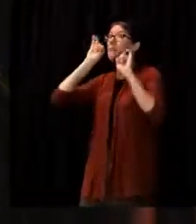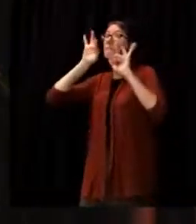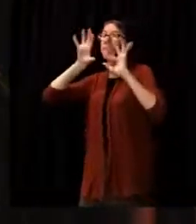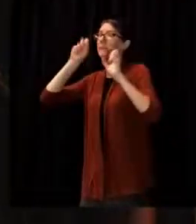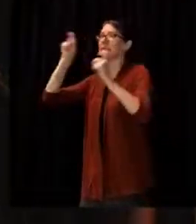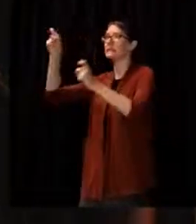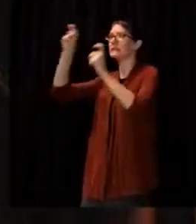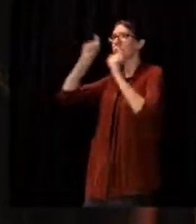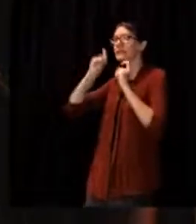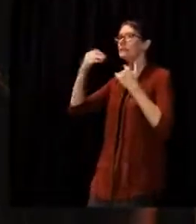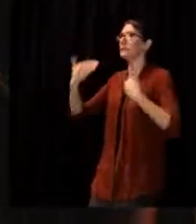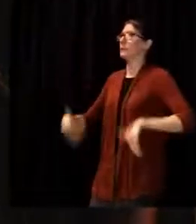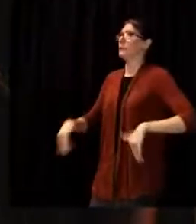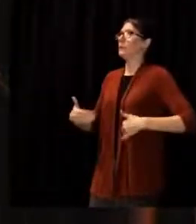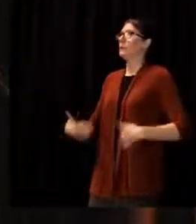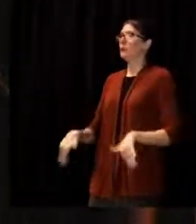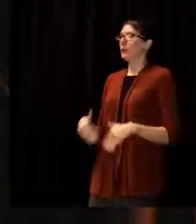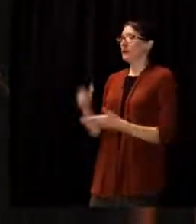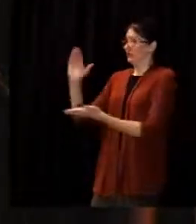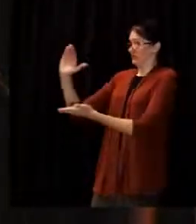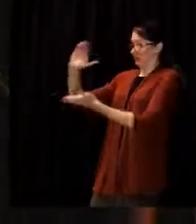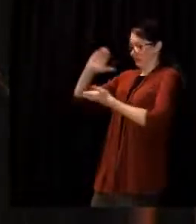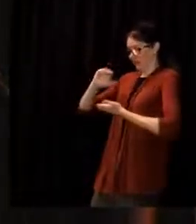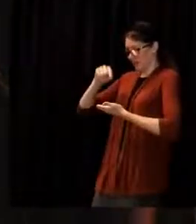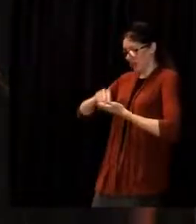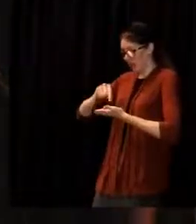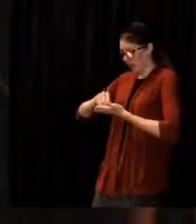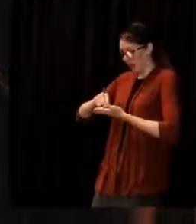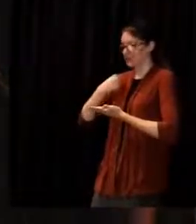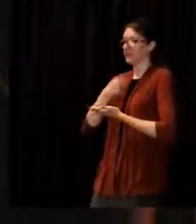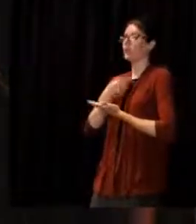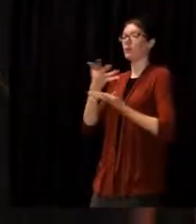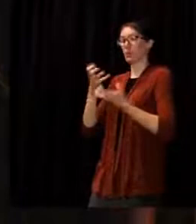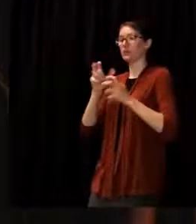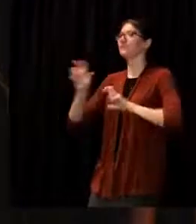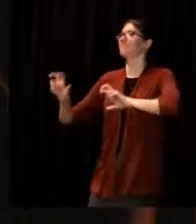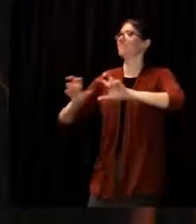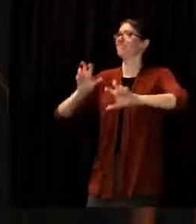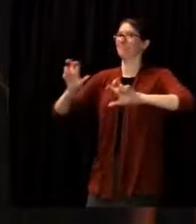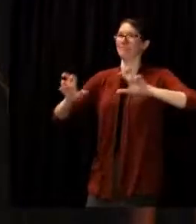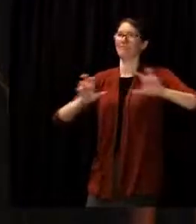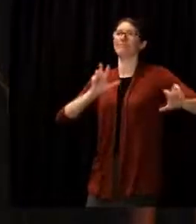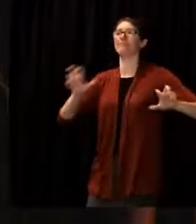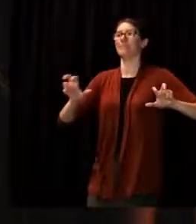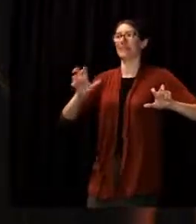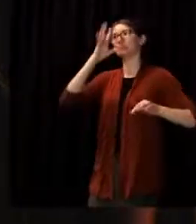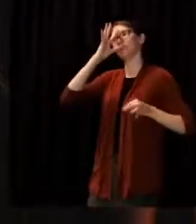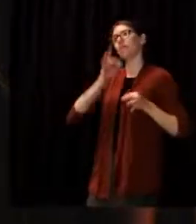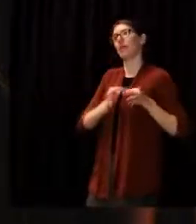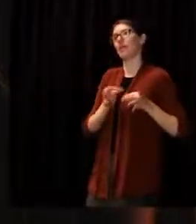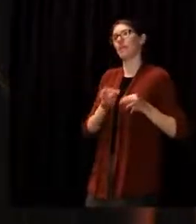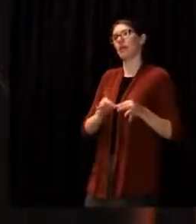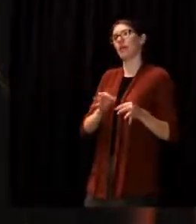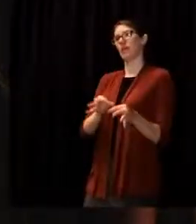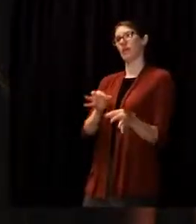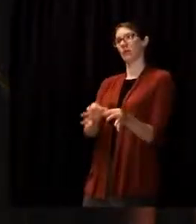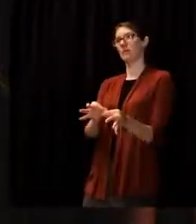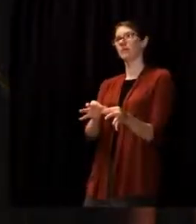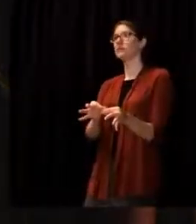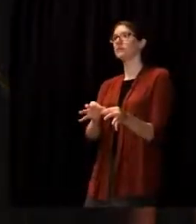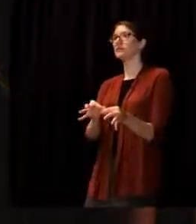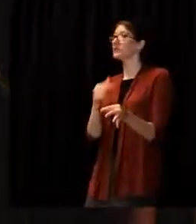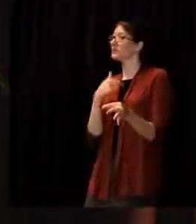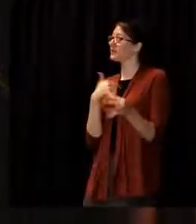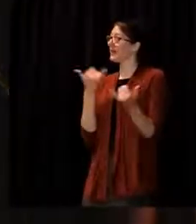powerful. And now we said, if this is what you've dealt us, Lord, then we want to play it well. We want to be faithful with it. So today what I'm doing with you is